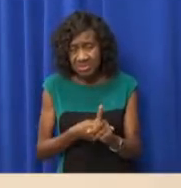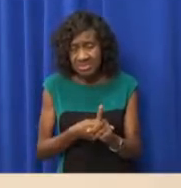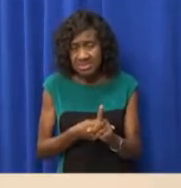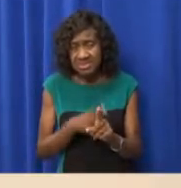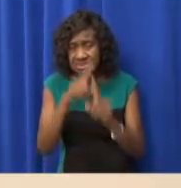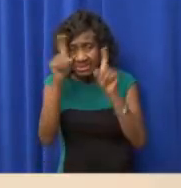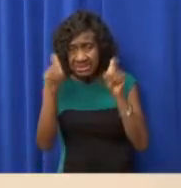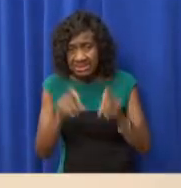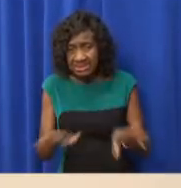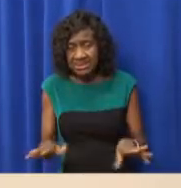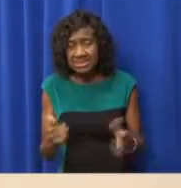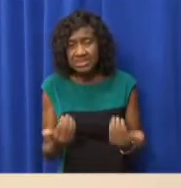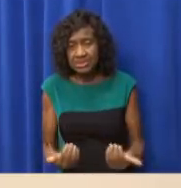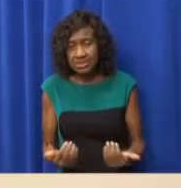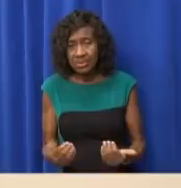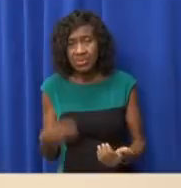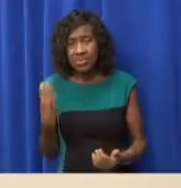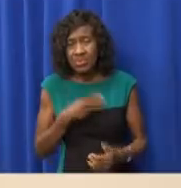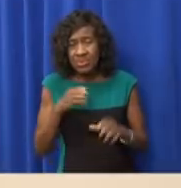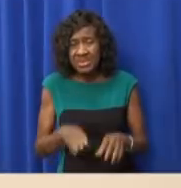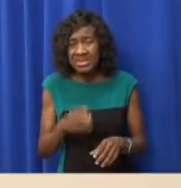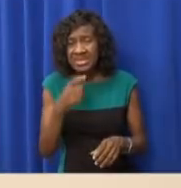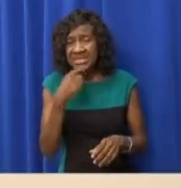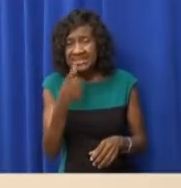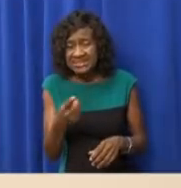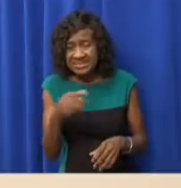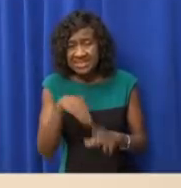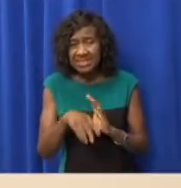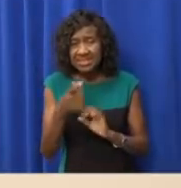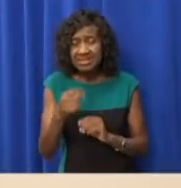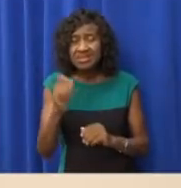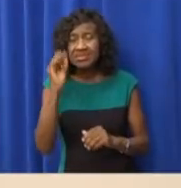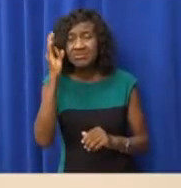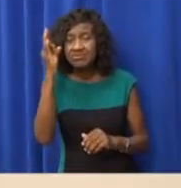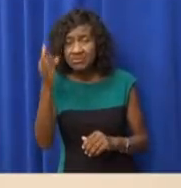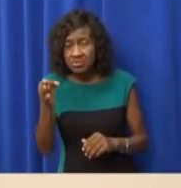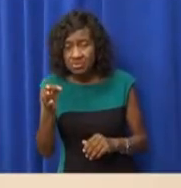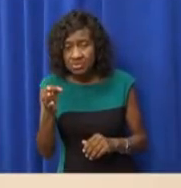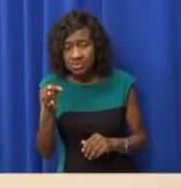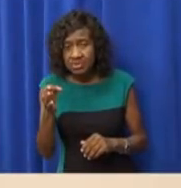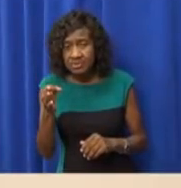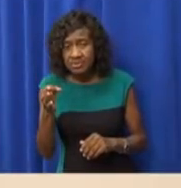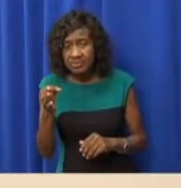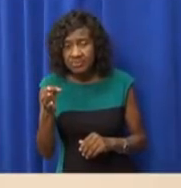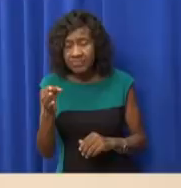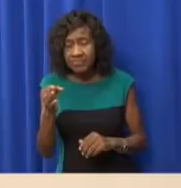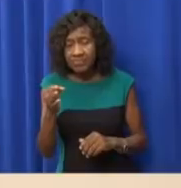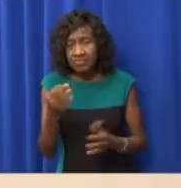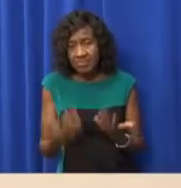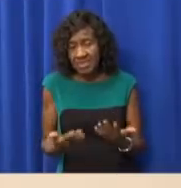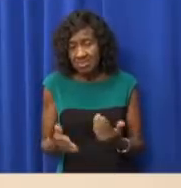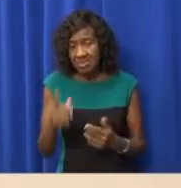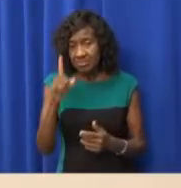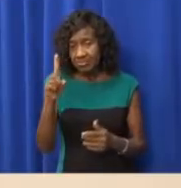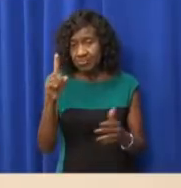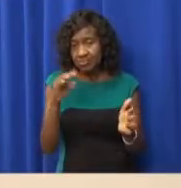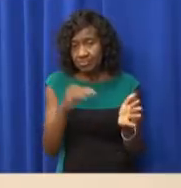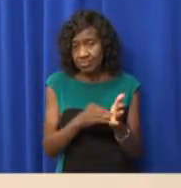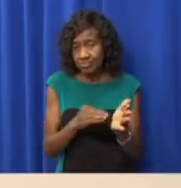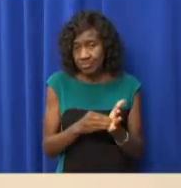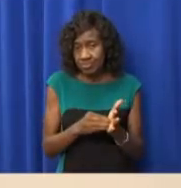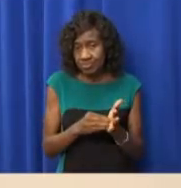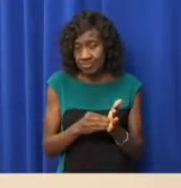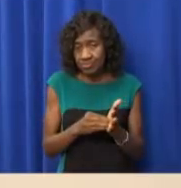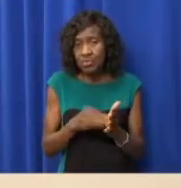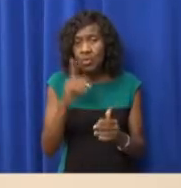Now, we can predict that number is very accurate because the trend